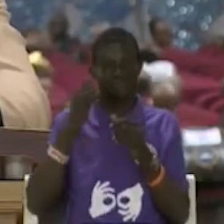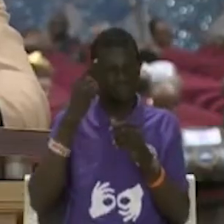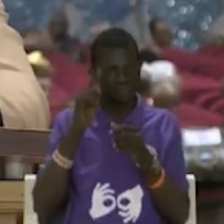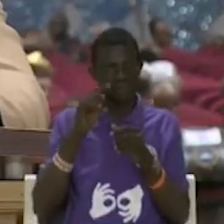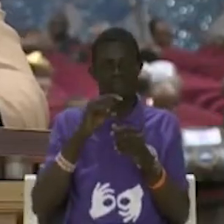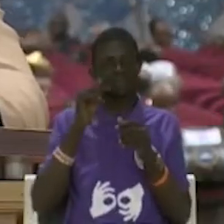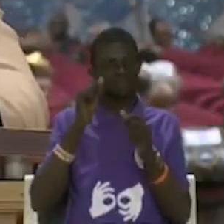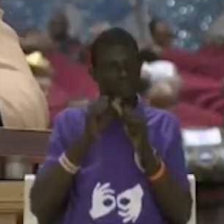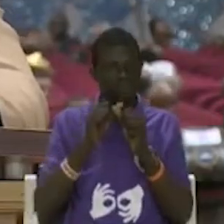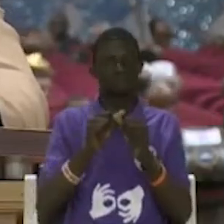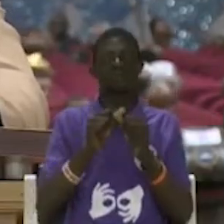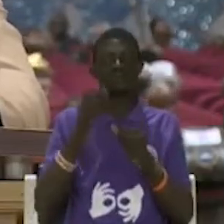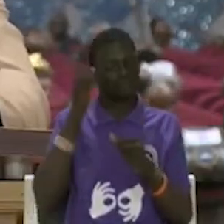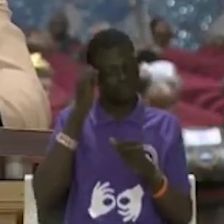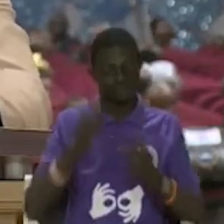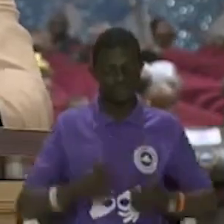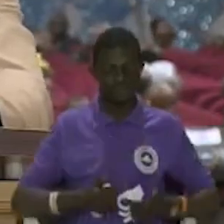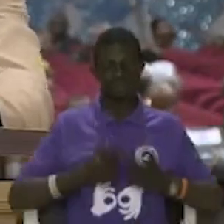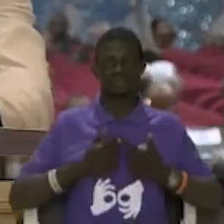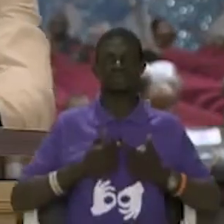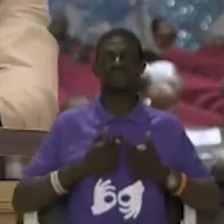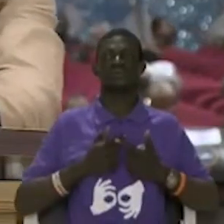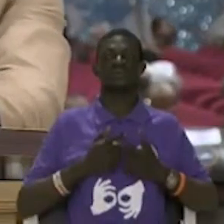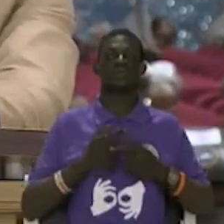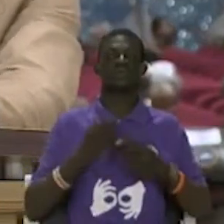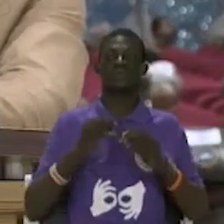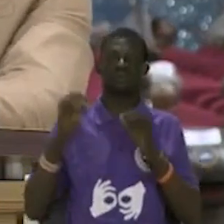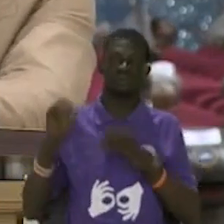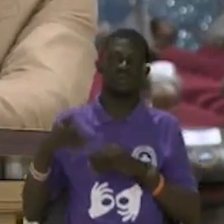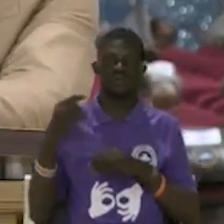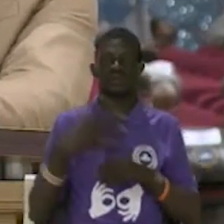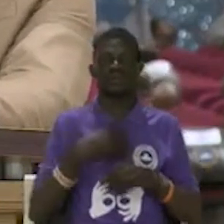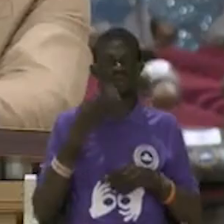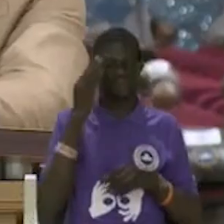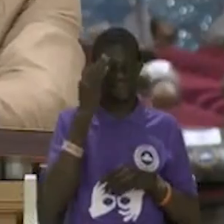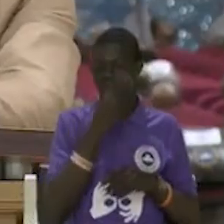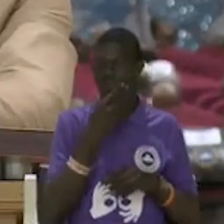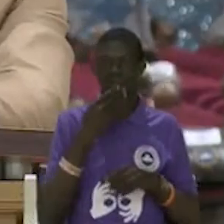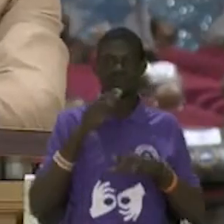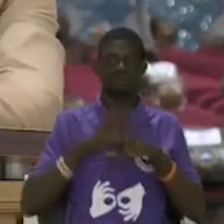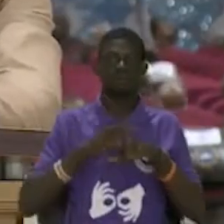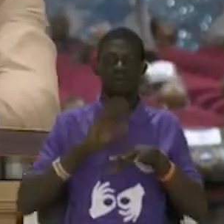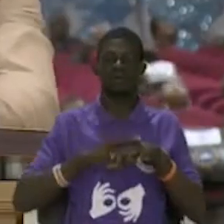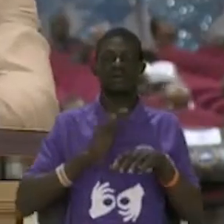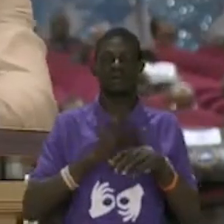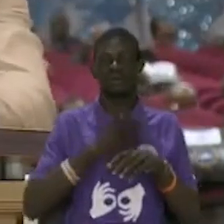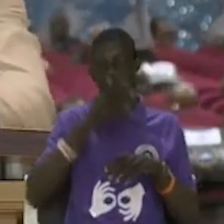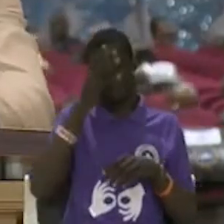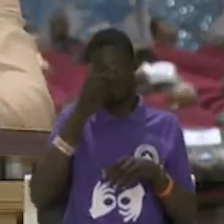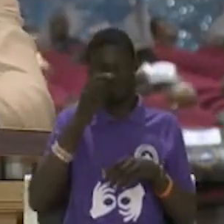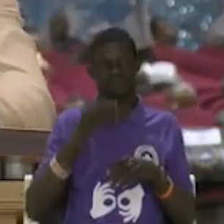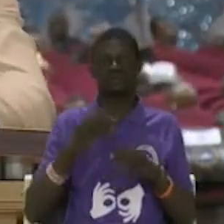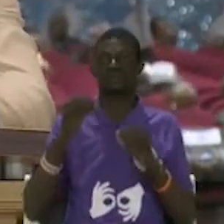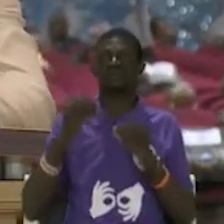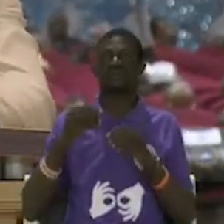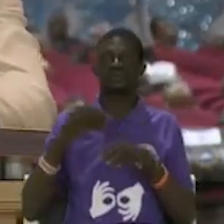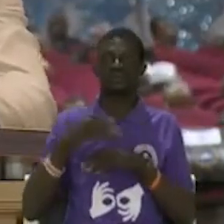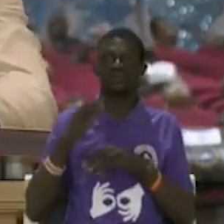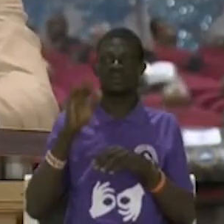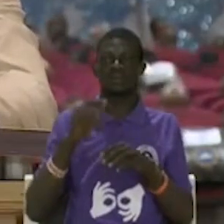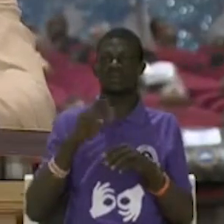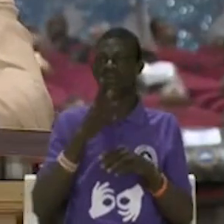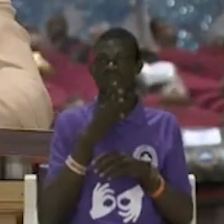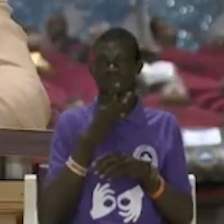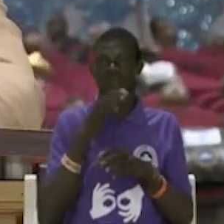of his life. He put the handkerchief prayed on by our father in the Lord, Pastor Iye Adeboye, sent by his